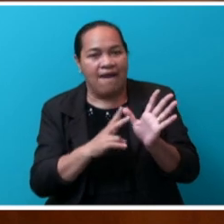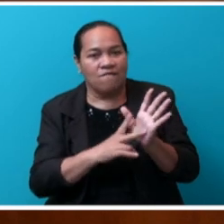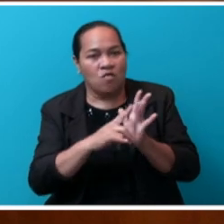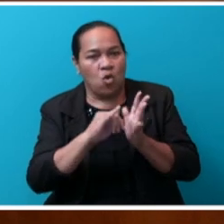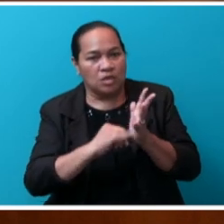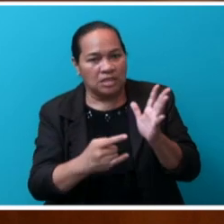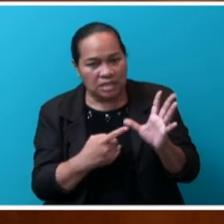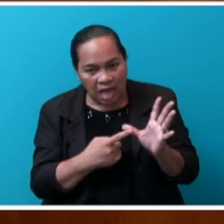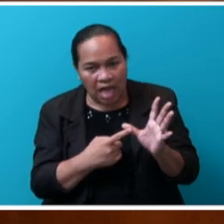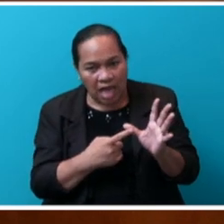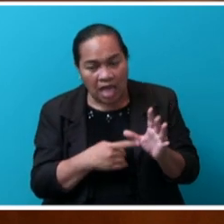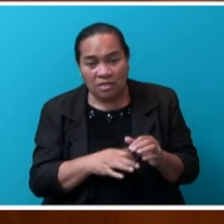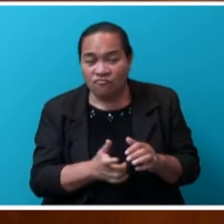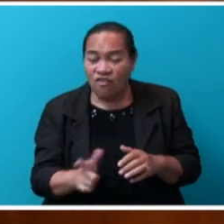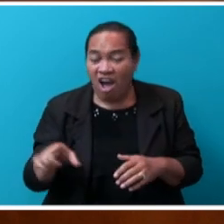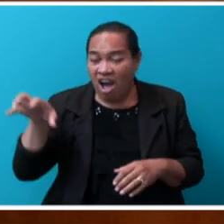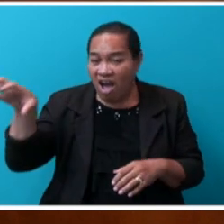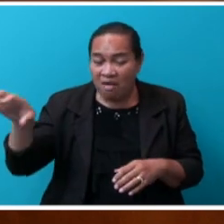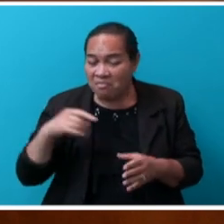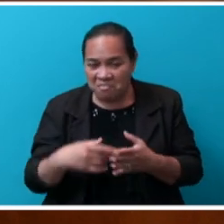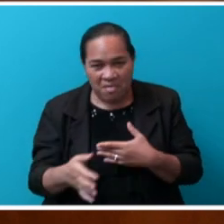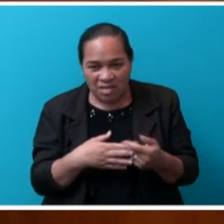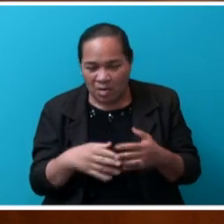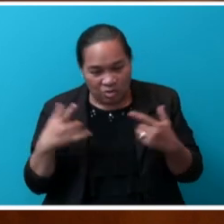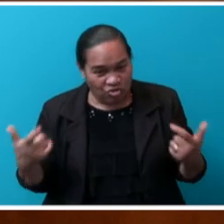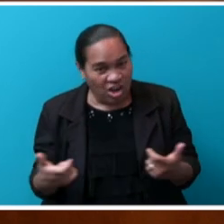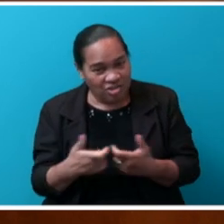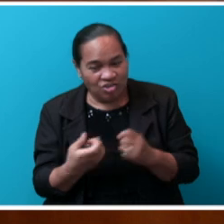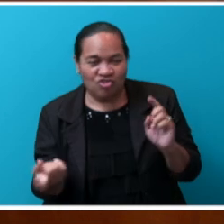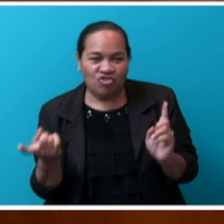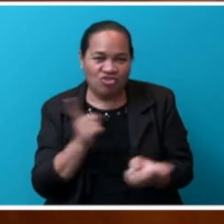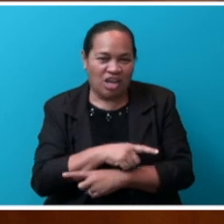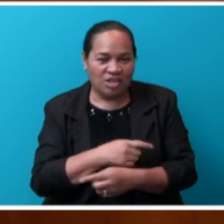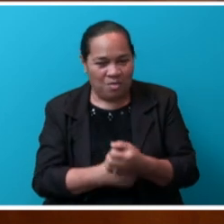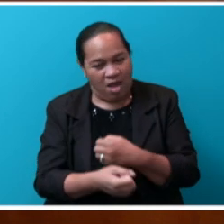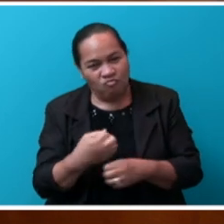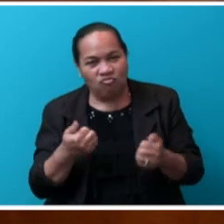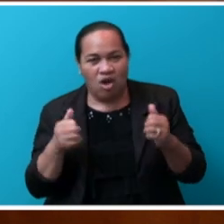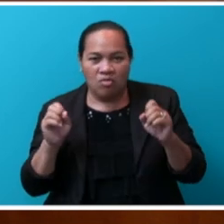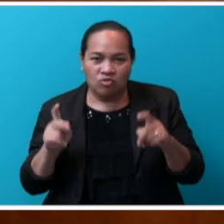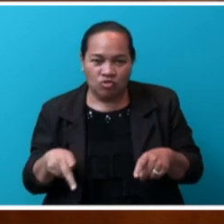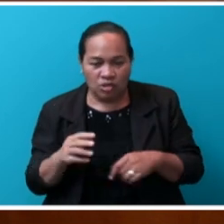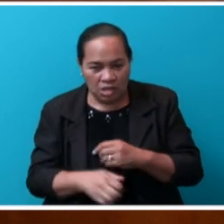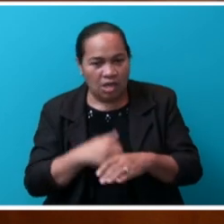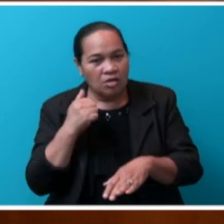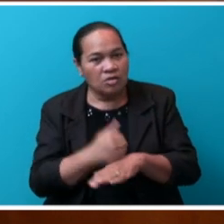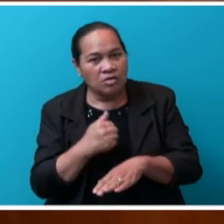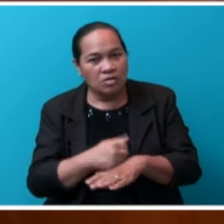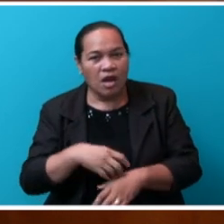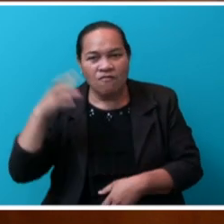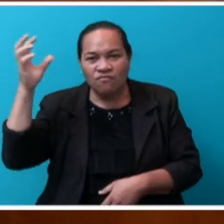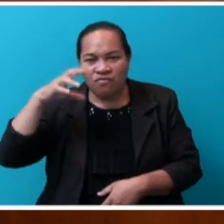Despite its remoteness, the cooperative transformed challenges into opportunities, establishing a solar farm that now supplies